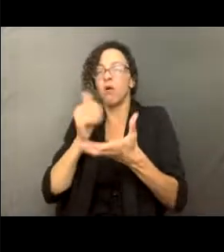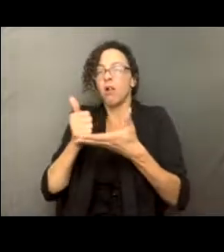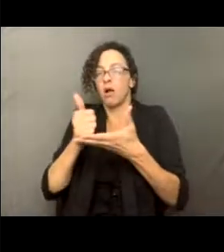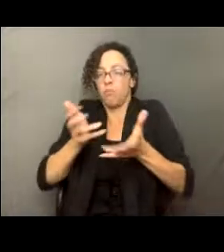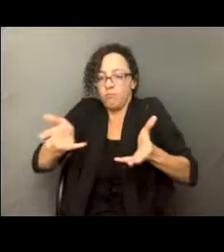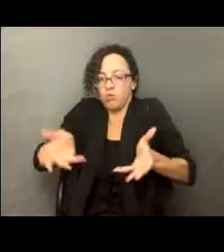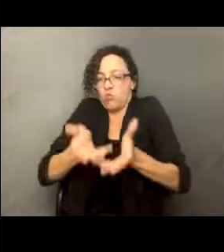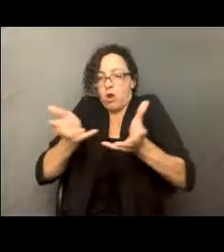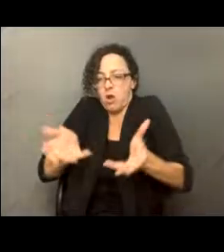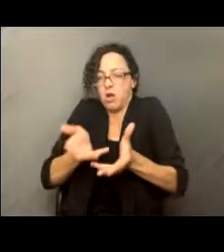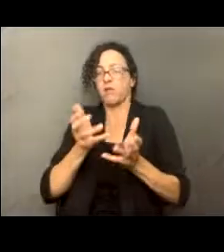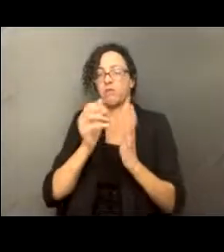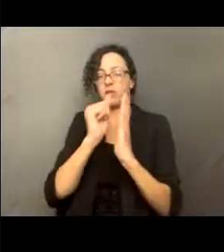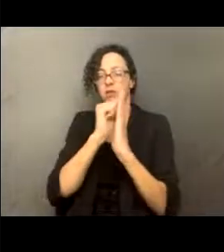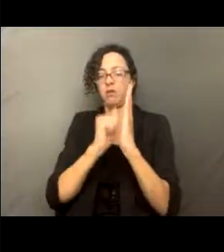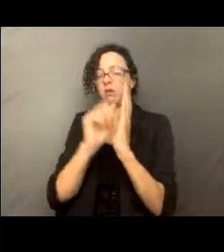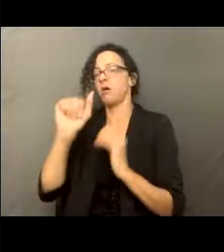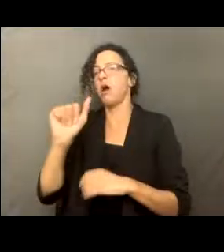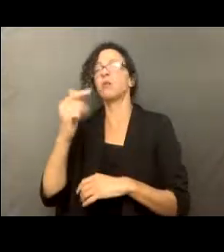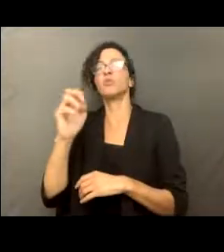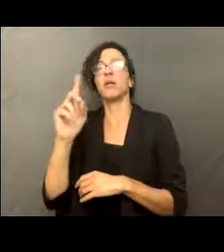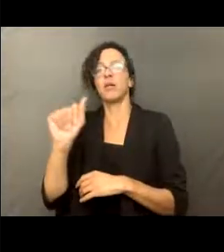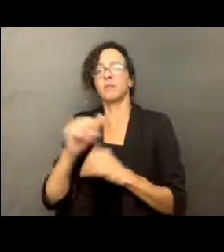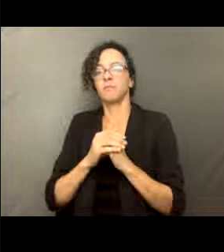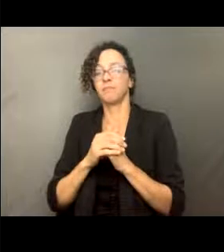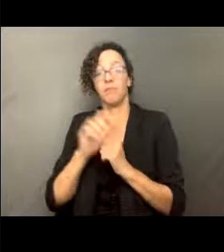Good point. Anyone else?